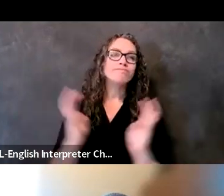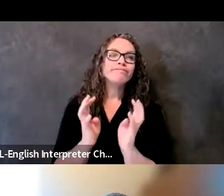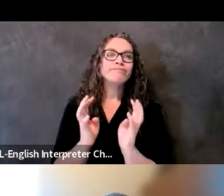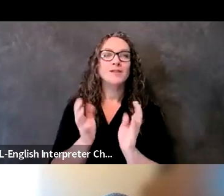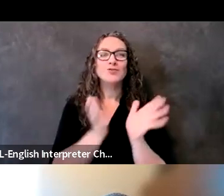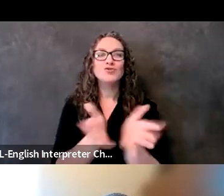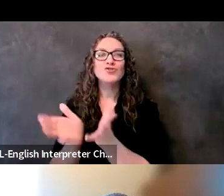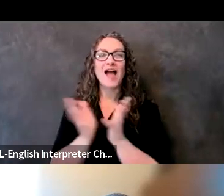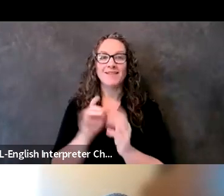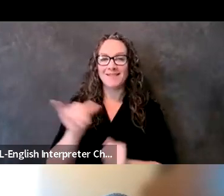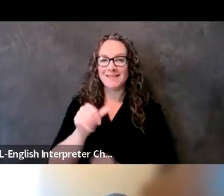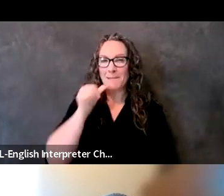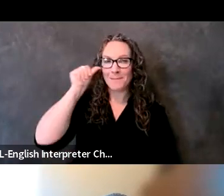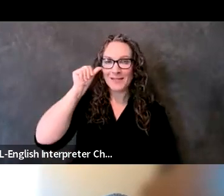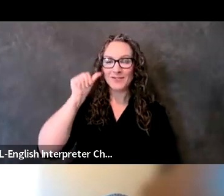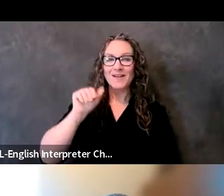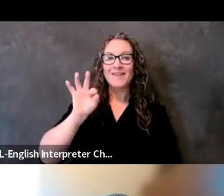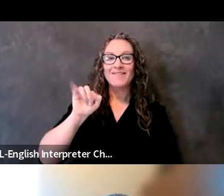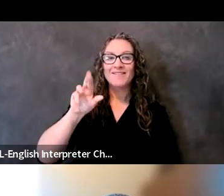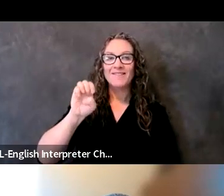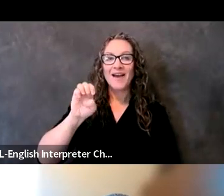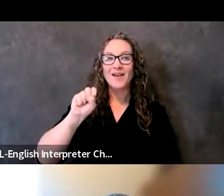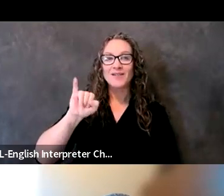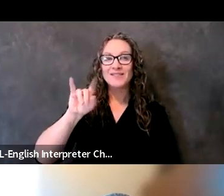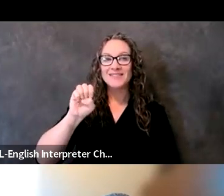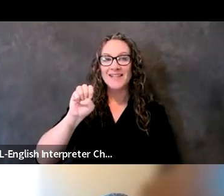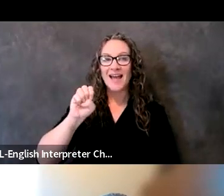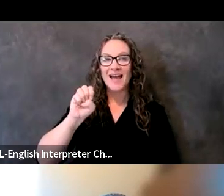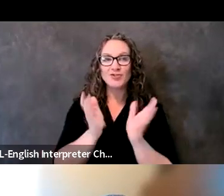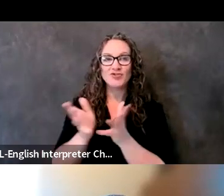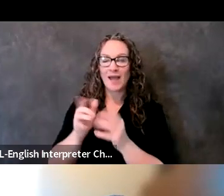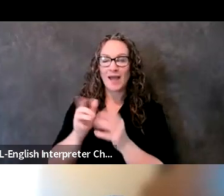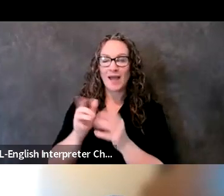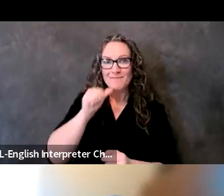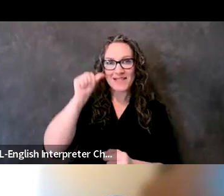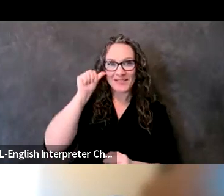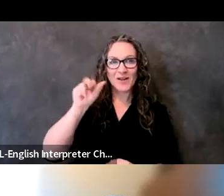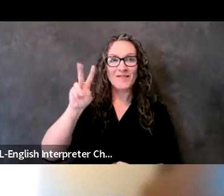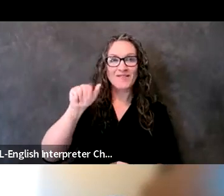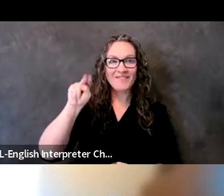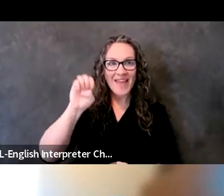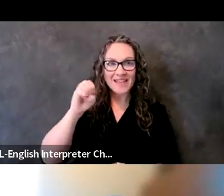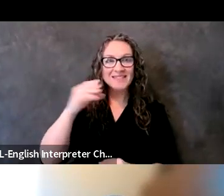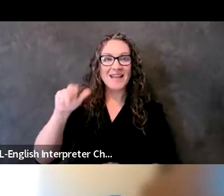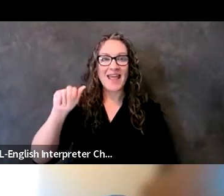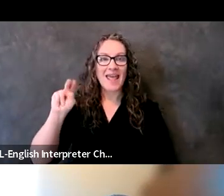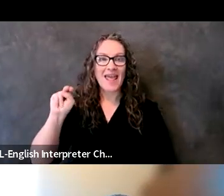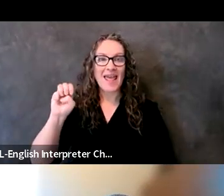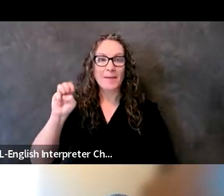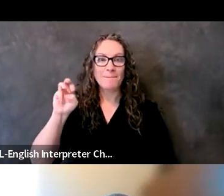did yesterday with both Vance's panel and then Anne-Marie's panel. But I would first want to start out with asking